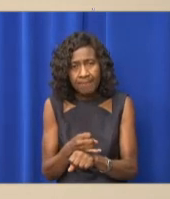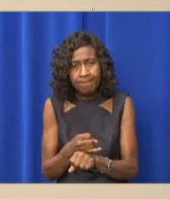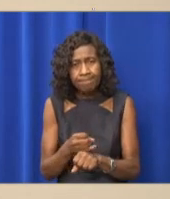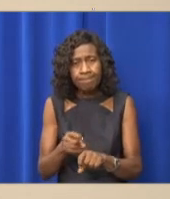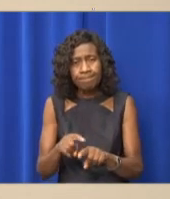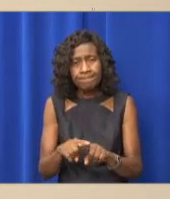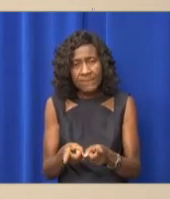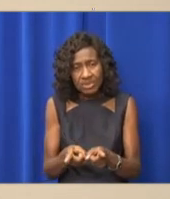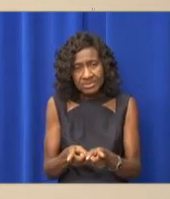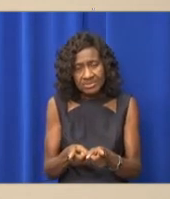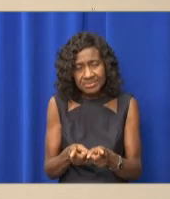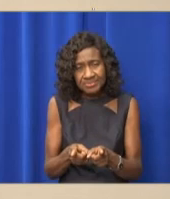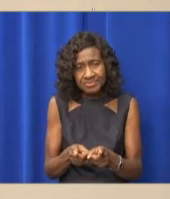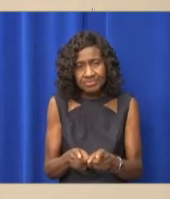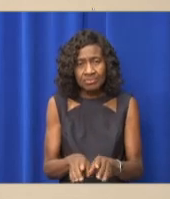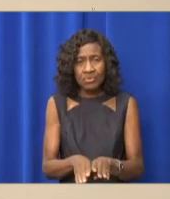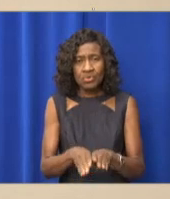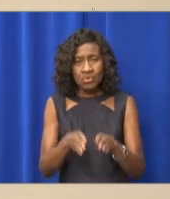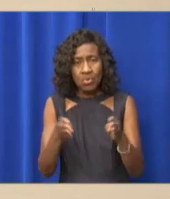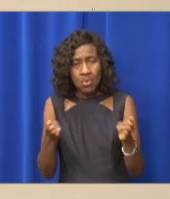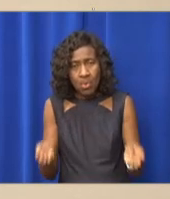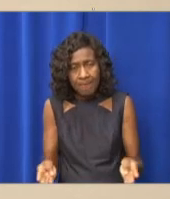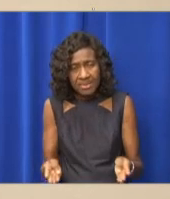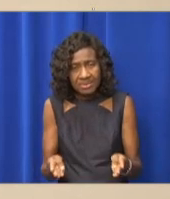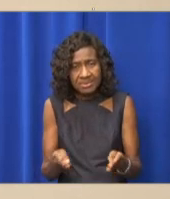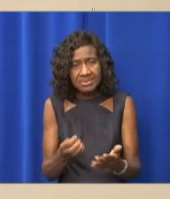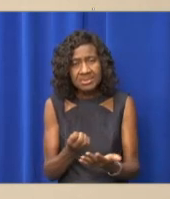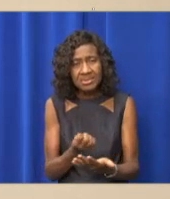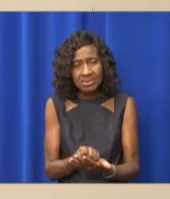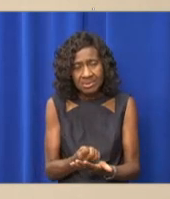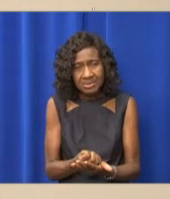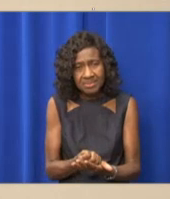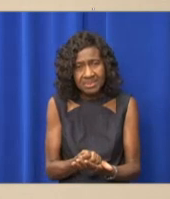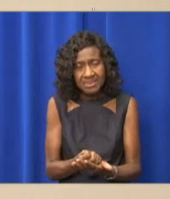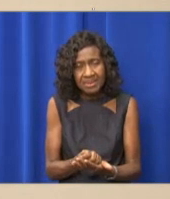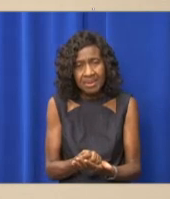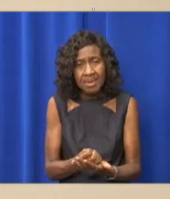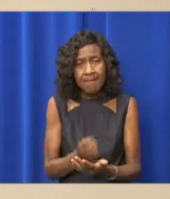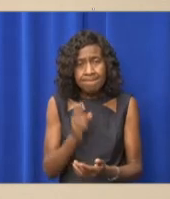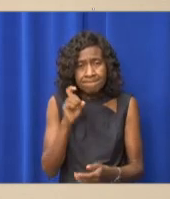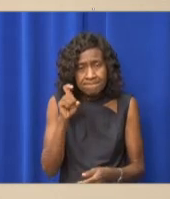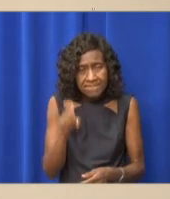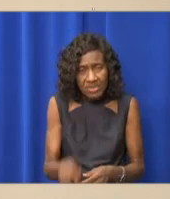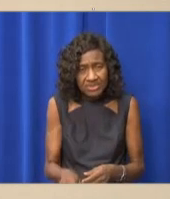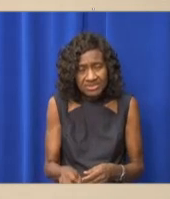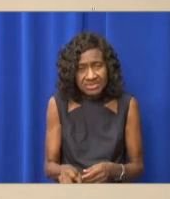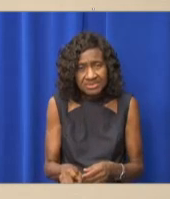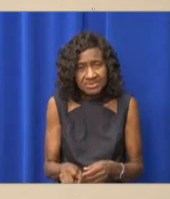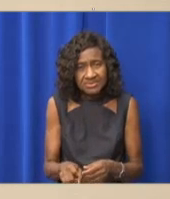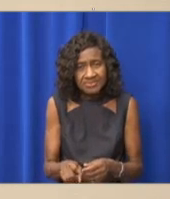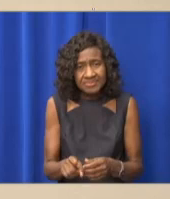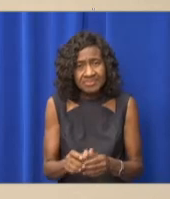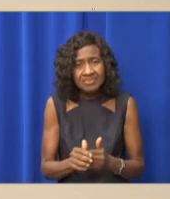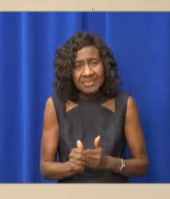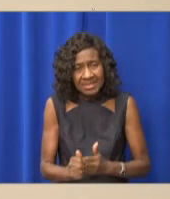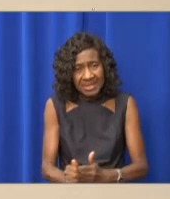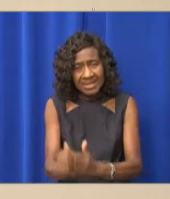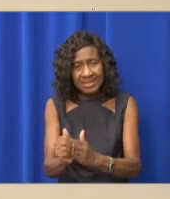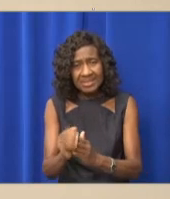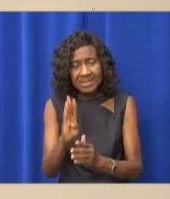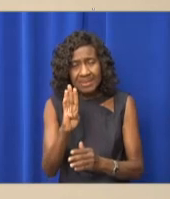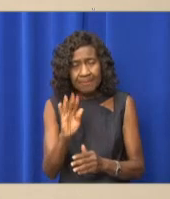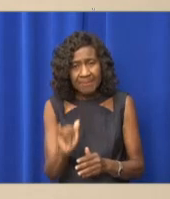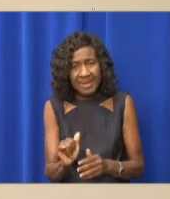economy have to be guided by the testing, by the results that we are getting. Thus,